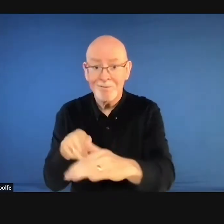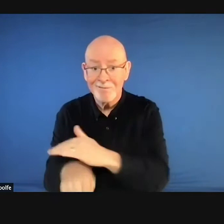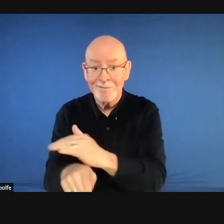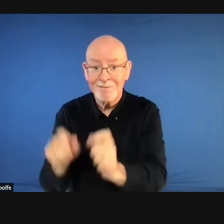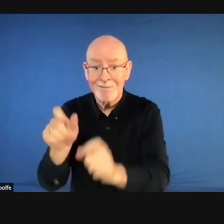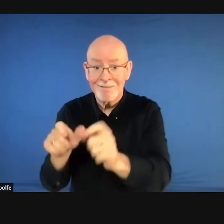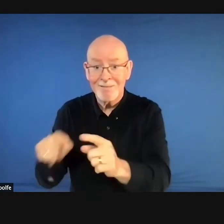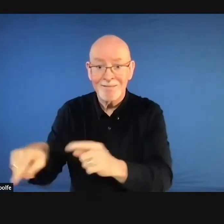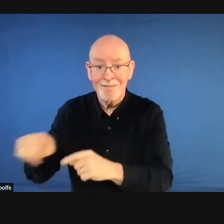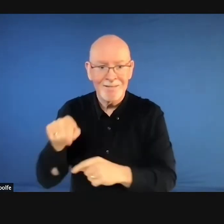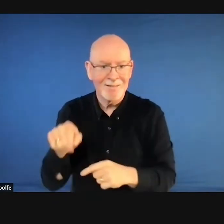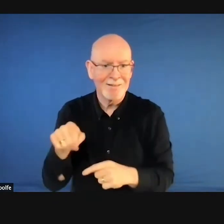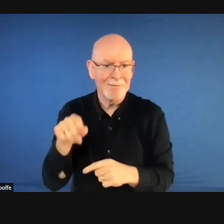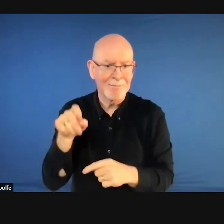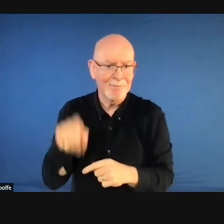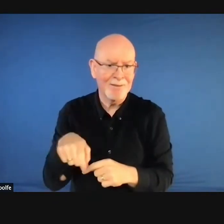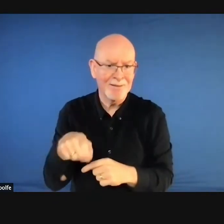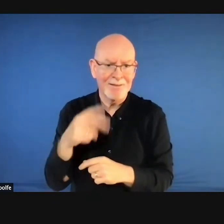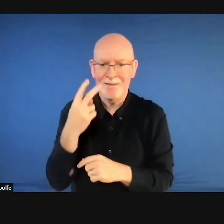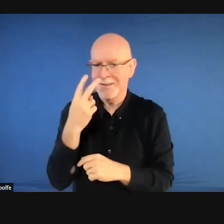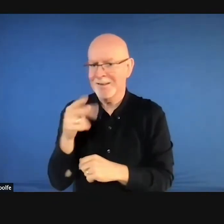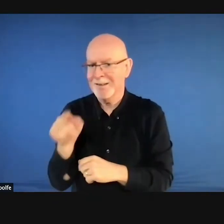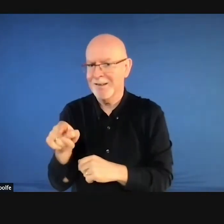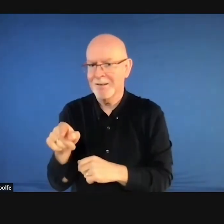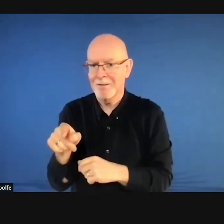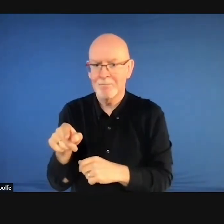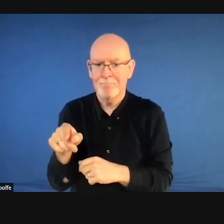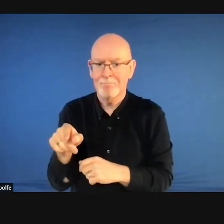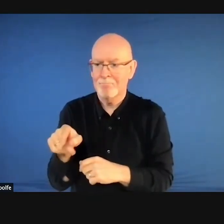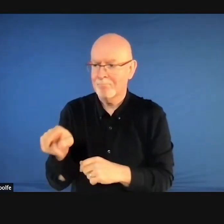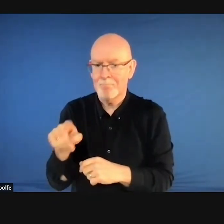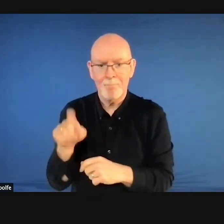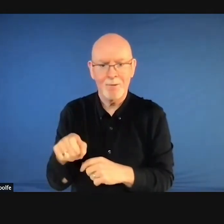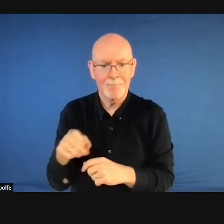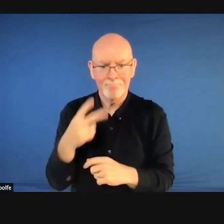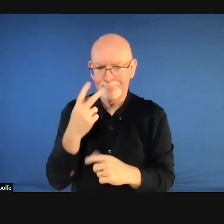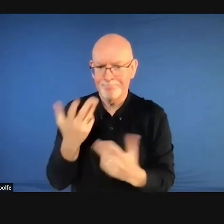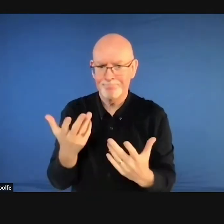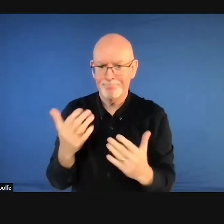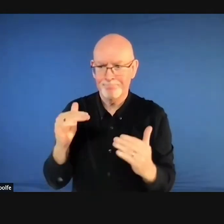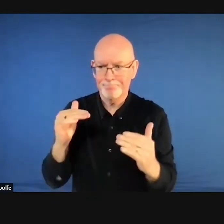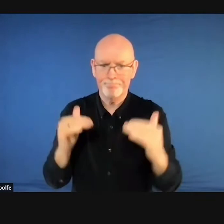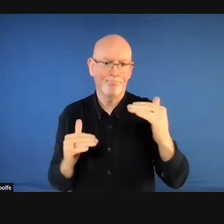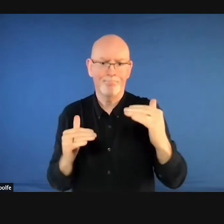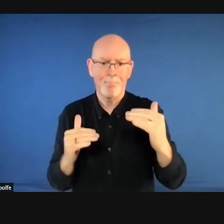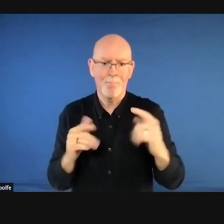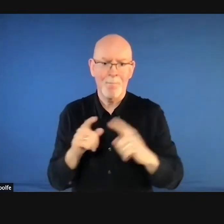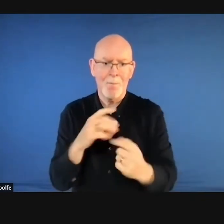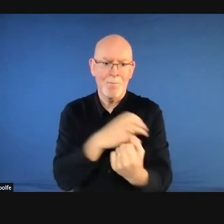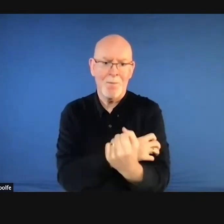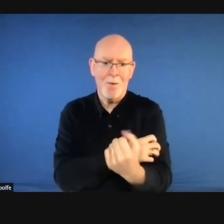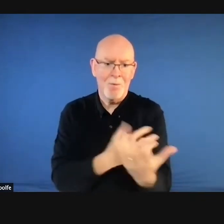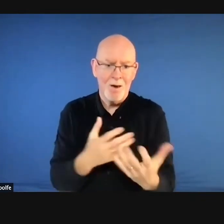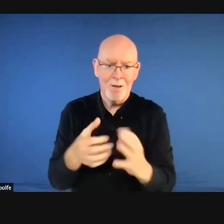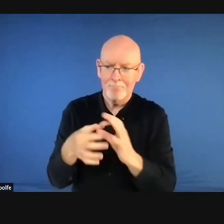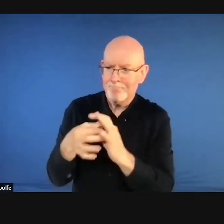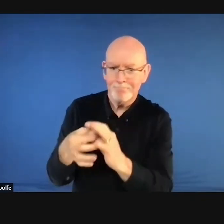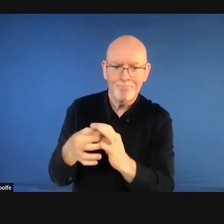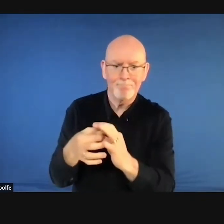the criminalization of migration, and politicized research contexts, among